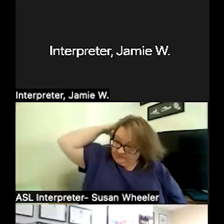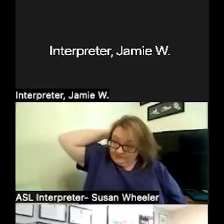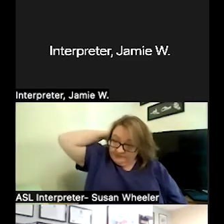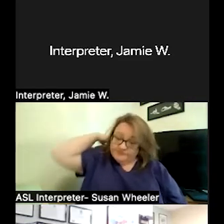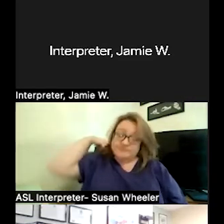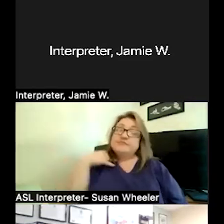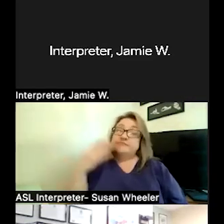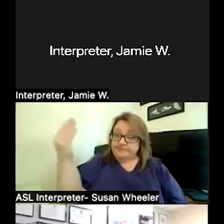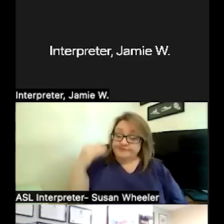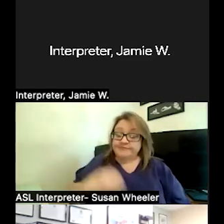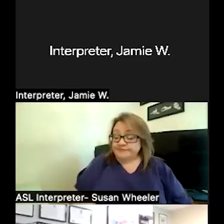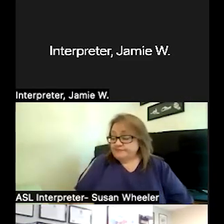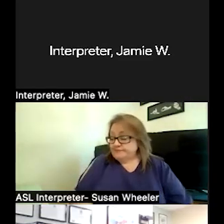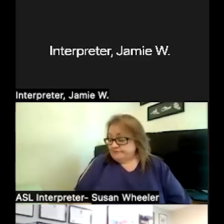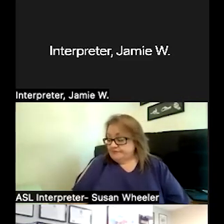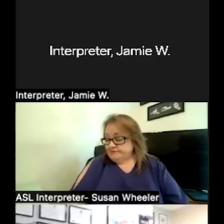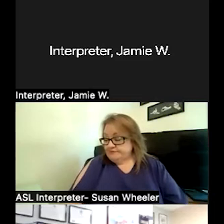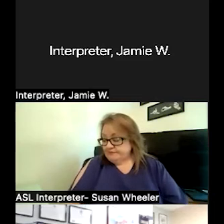please.